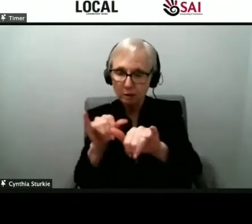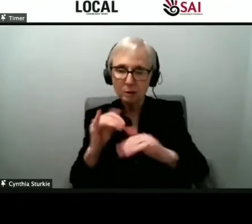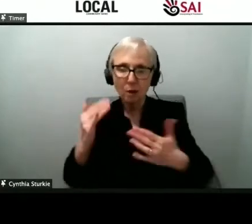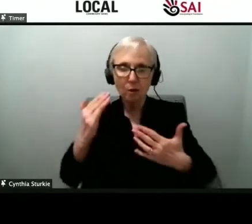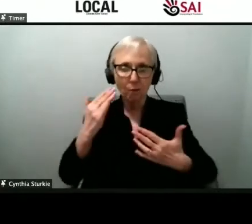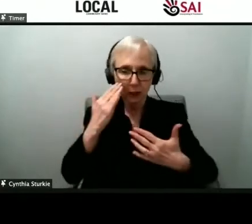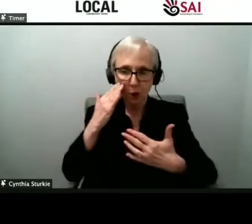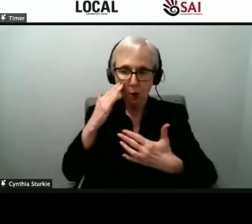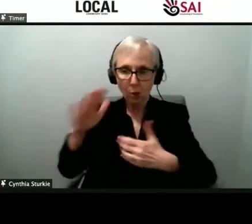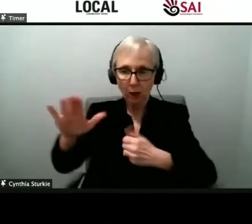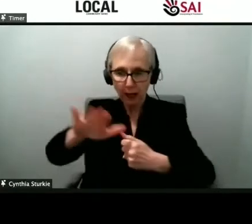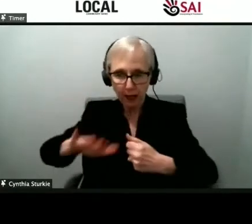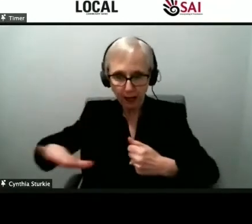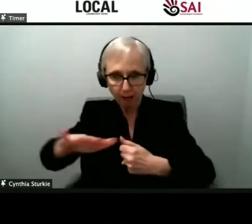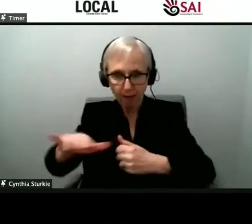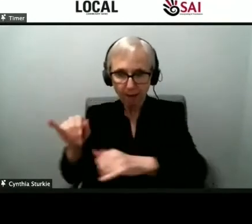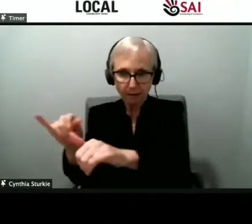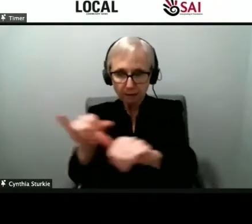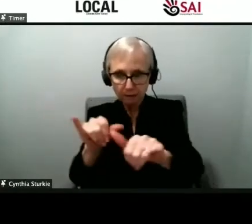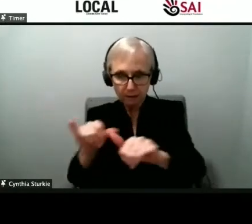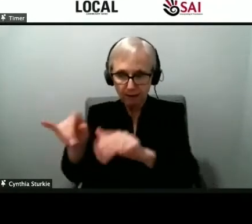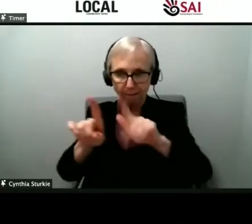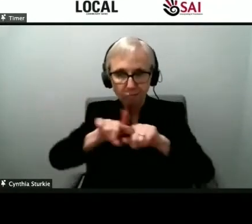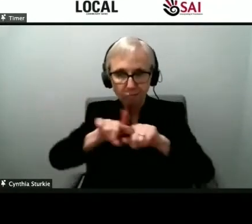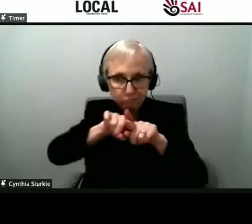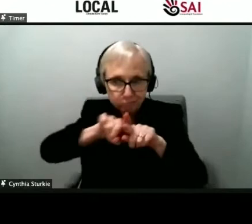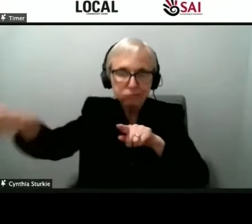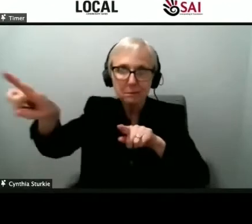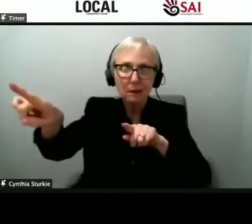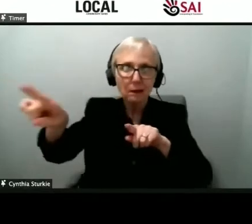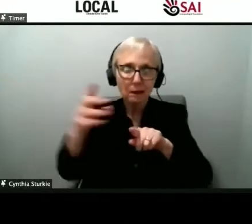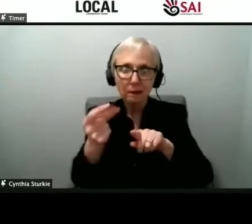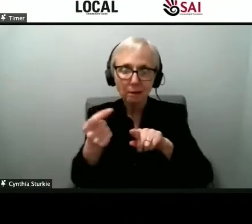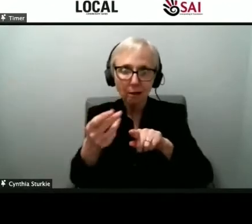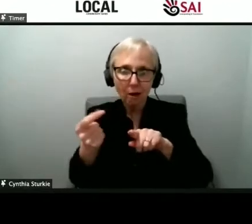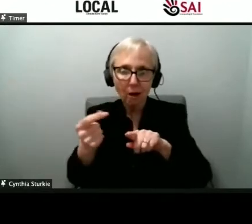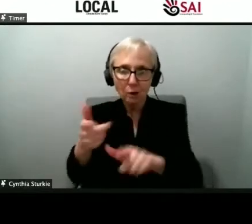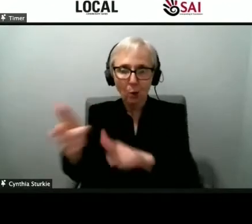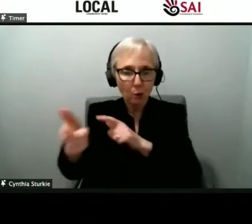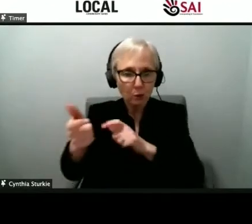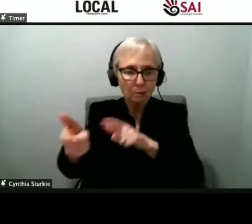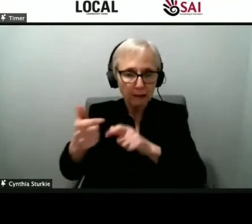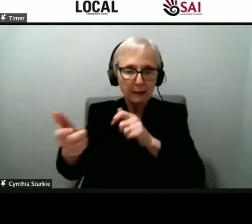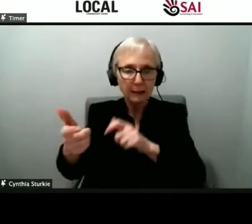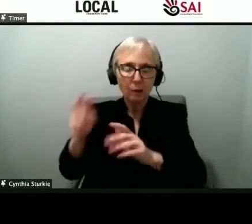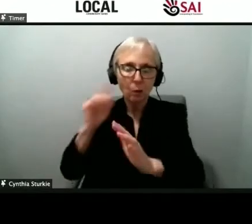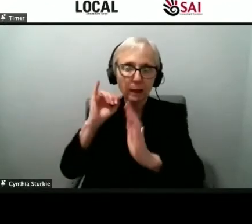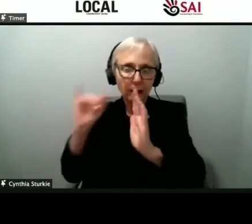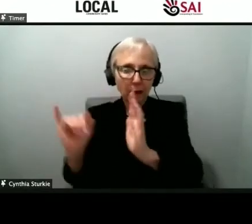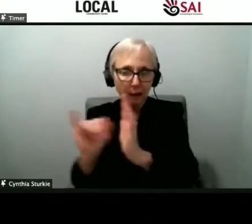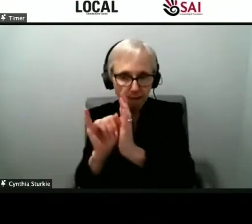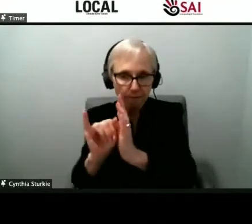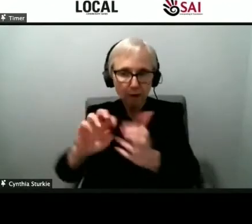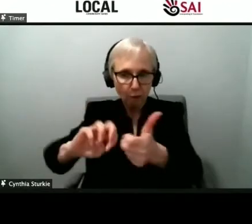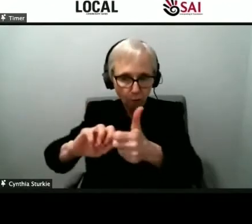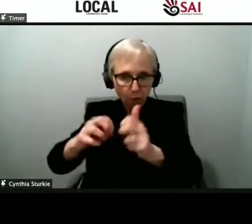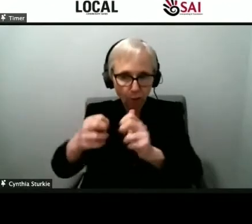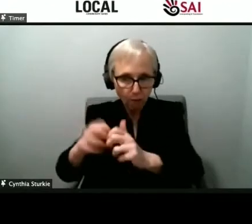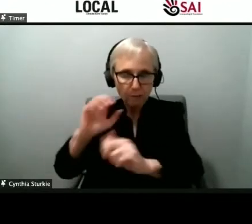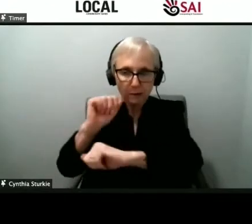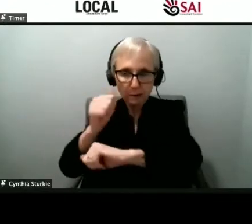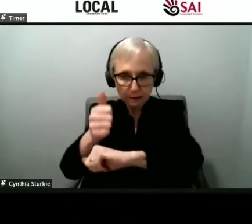particular neighborhood that they have a standard of stray dogs or, you know, speeding throughout the neighborhood, we need to identify that,